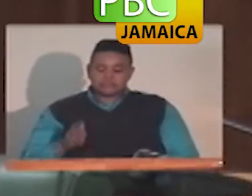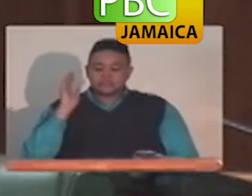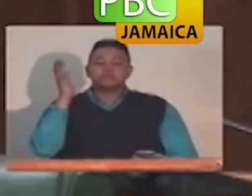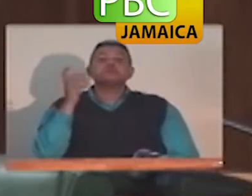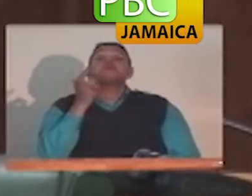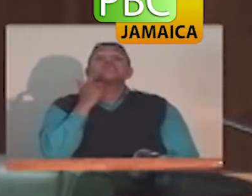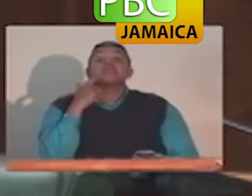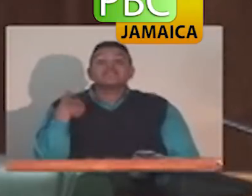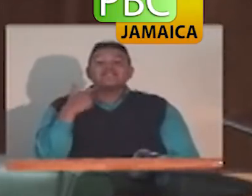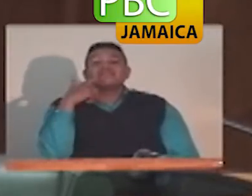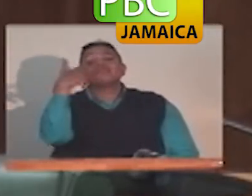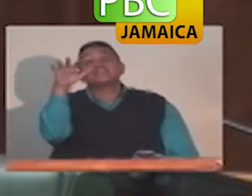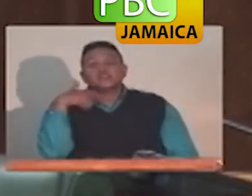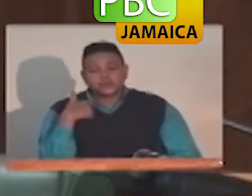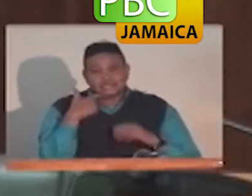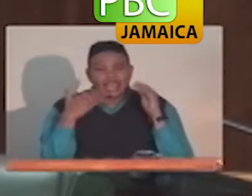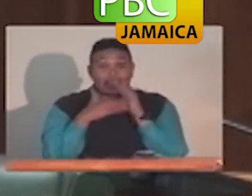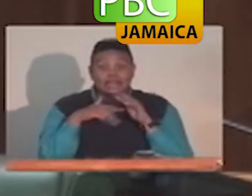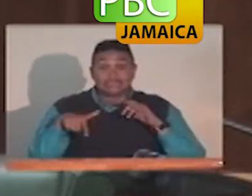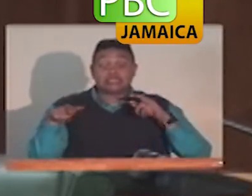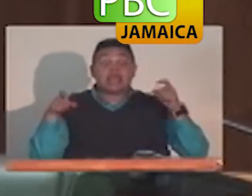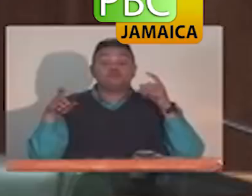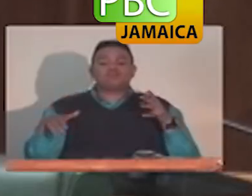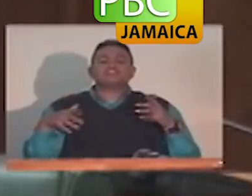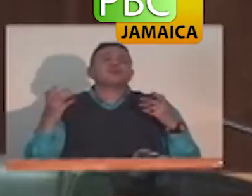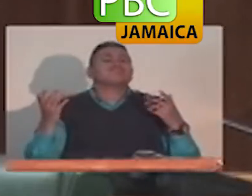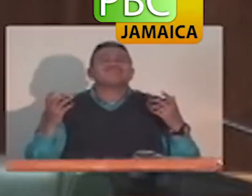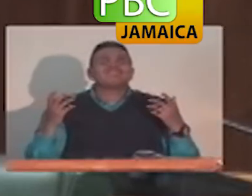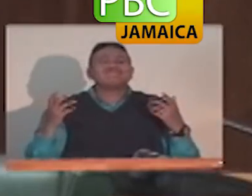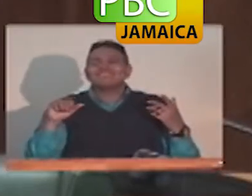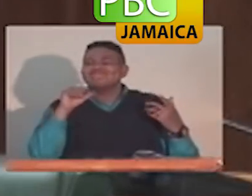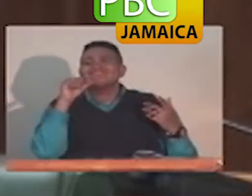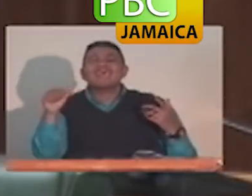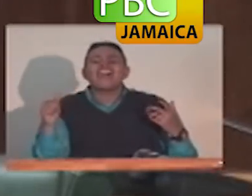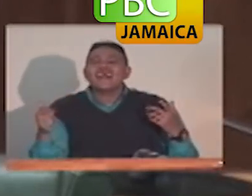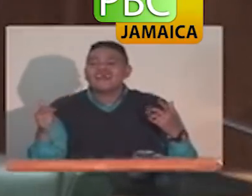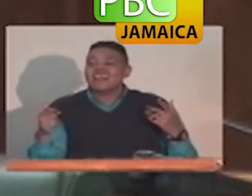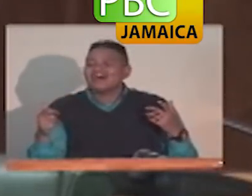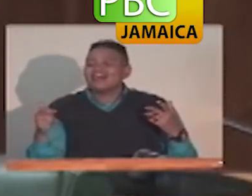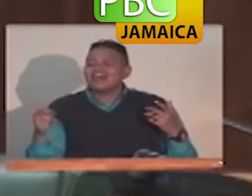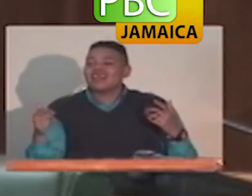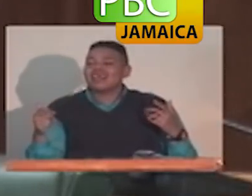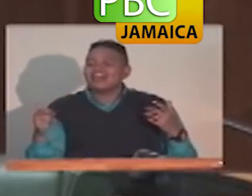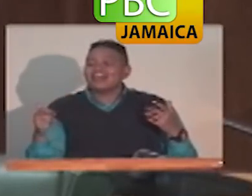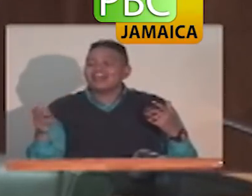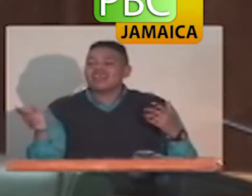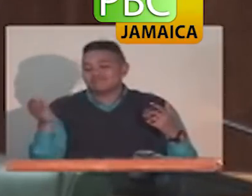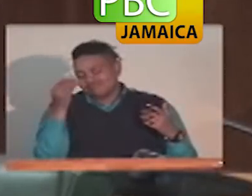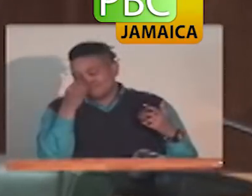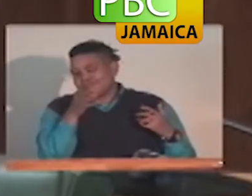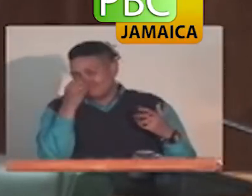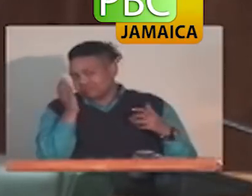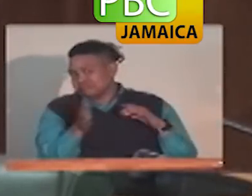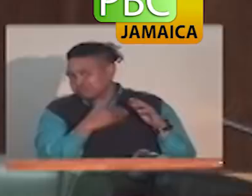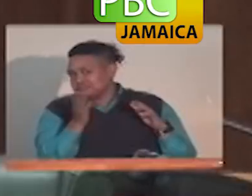to use the provisions under the Disaster Risk Law to enforce mandatory evacuations in instances where Jamaicans